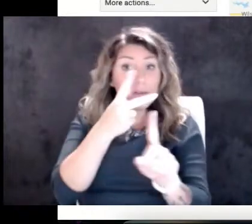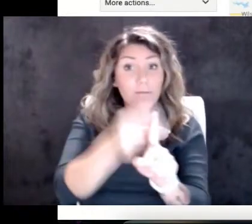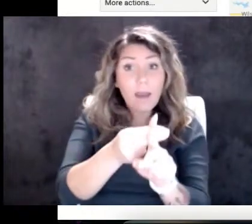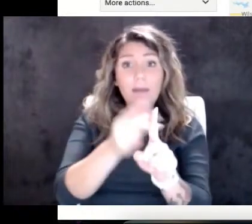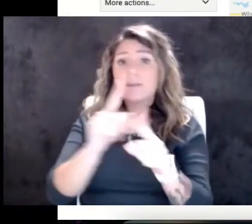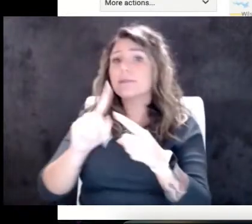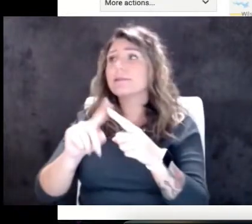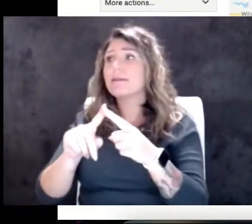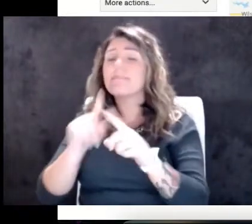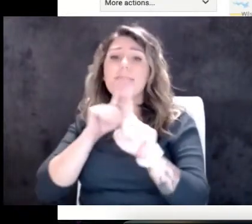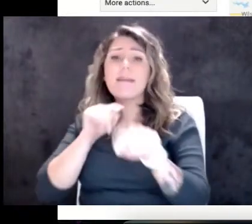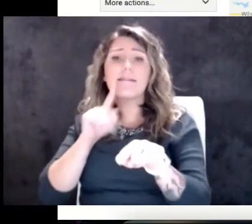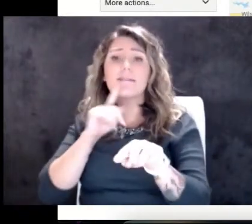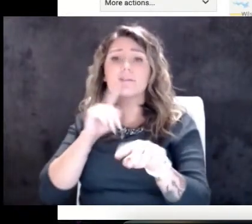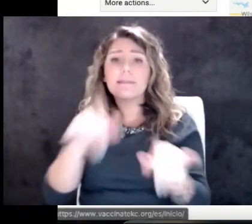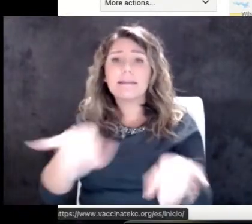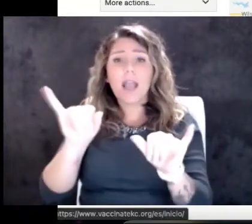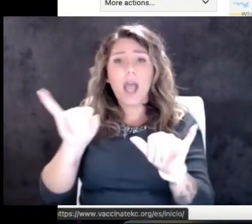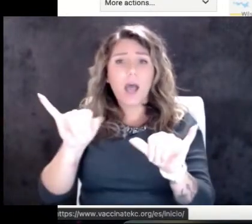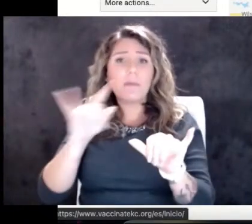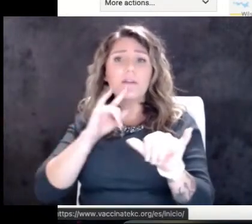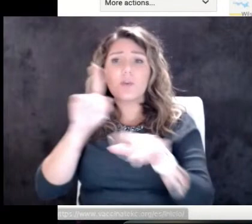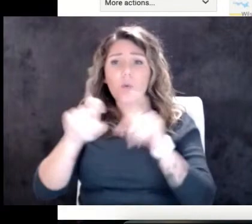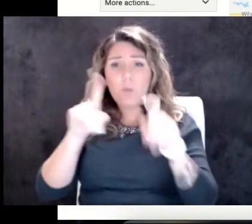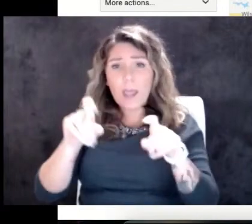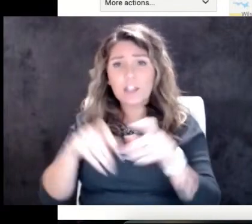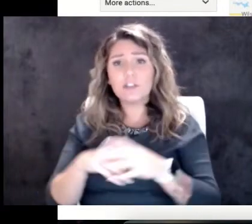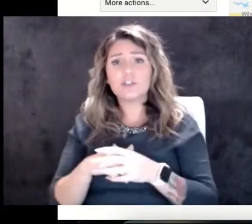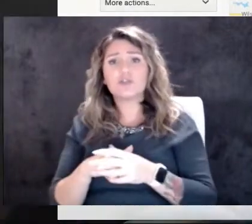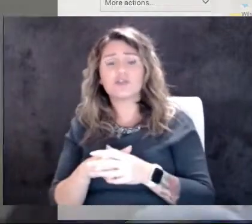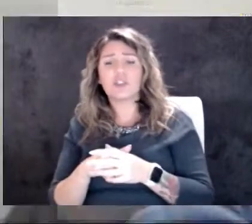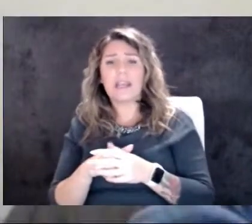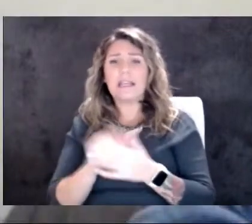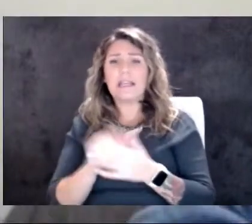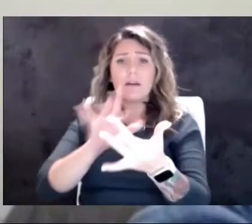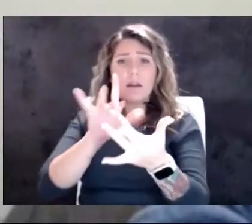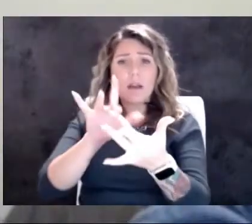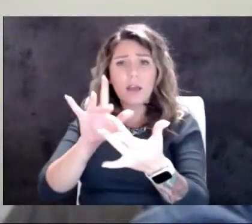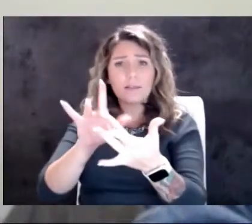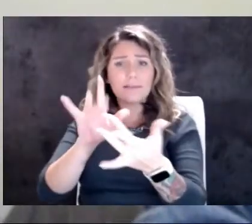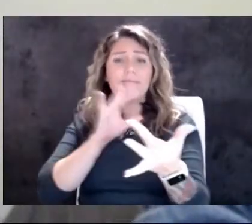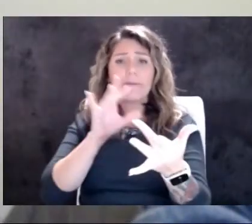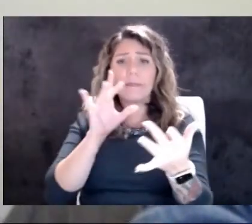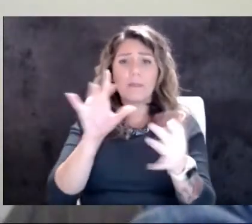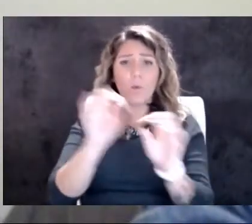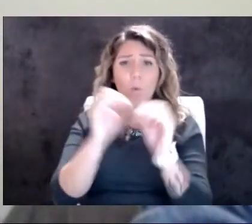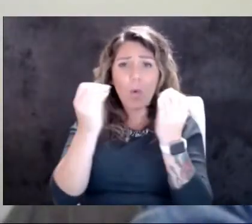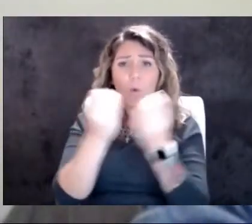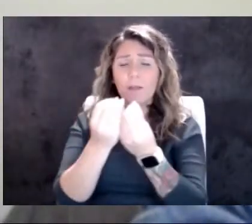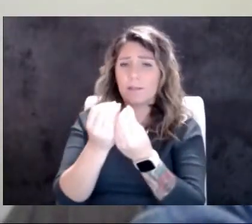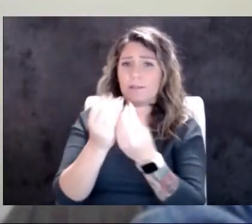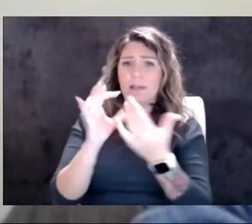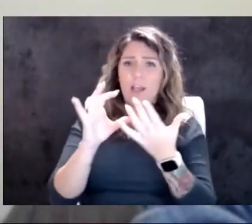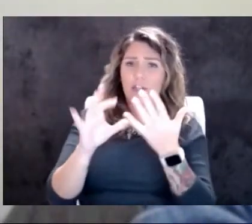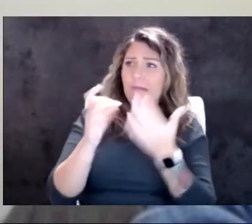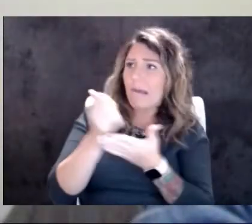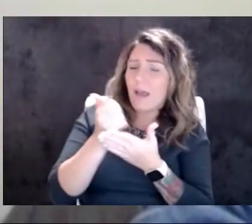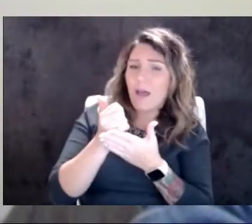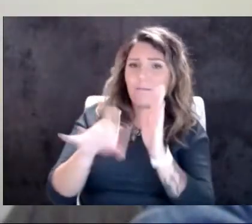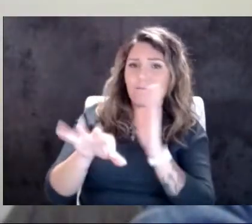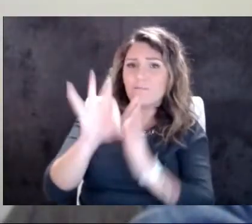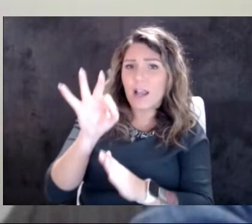answers to common vaccine questions, reach out to the organization and get some help finding a vaccine or a booster